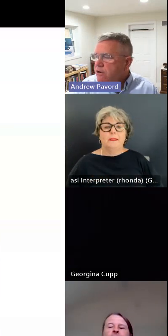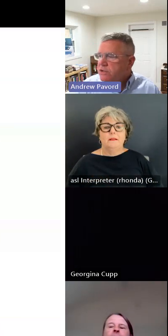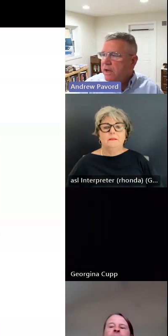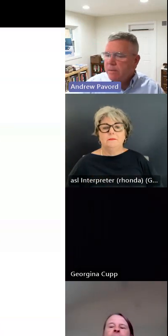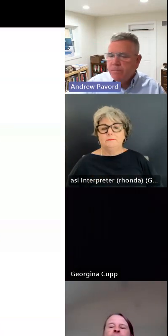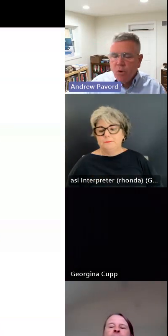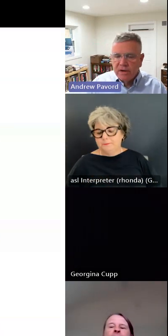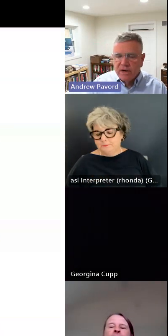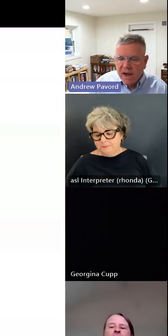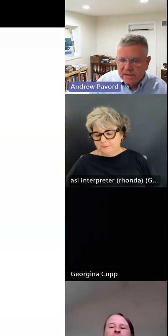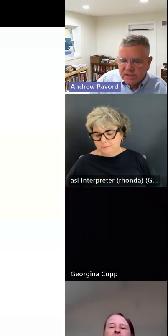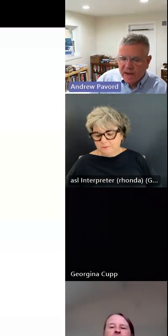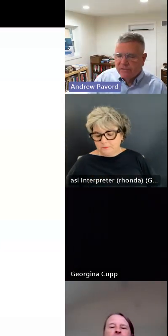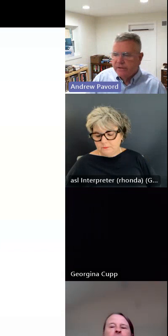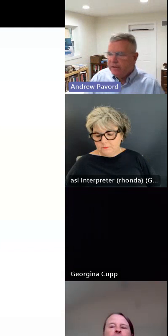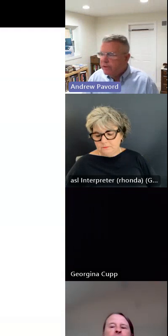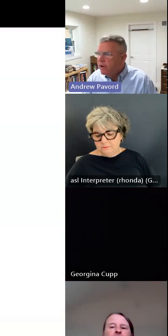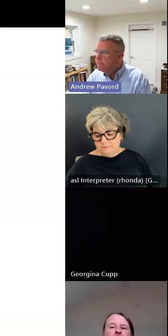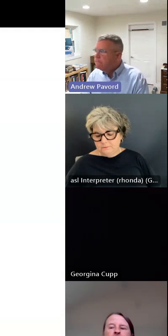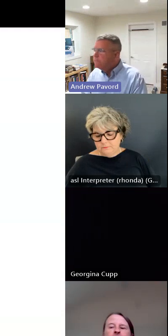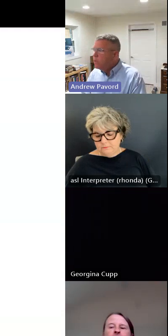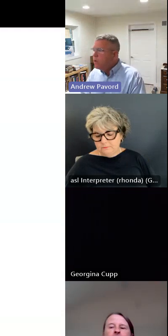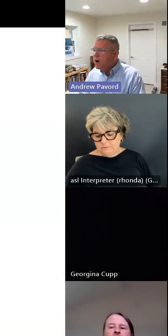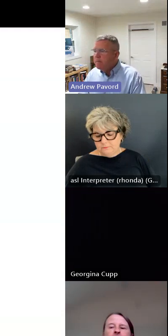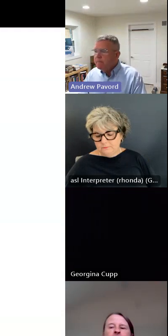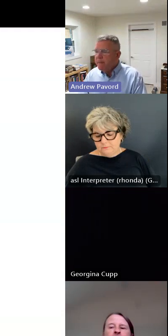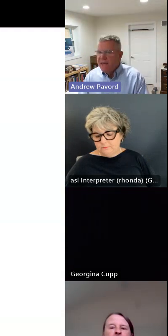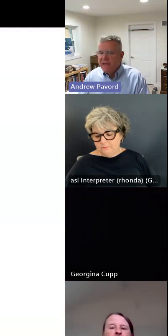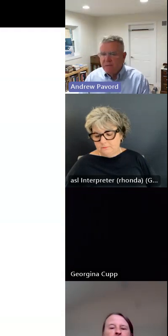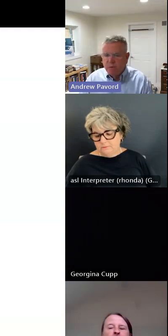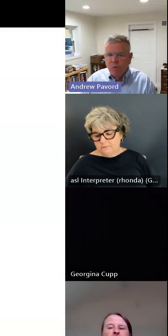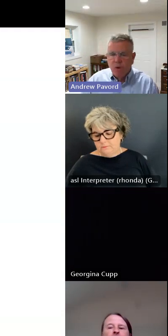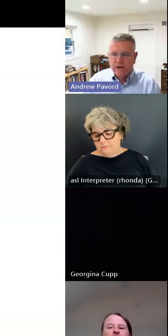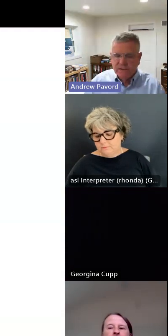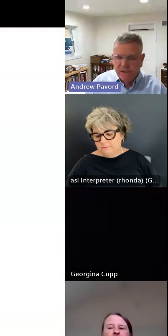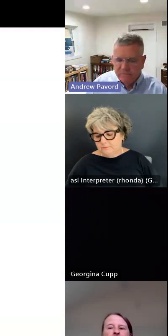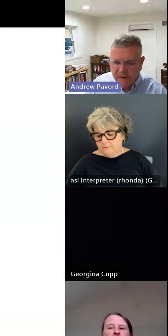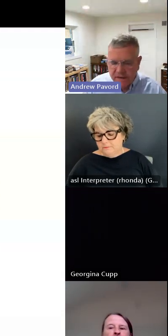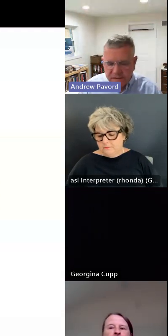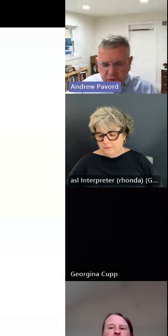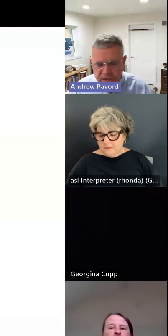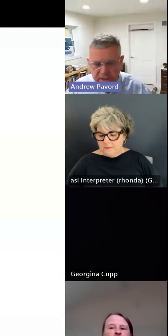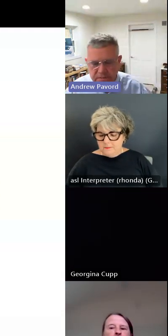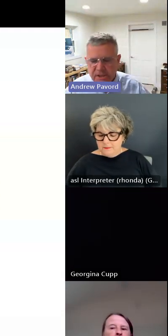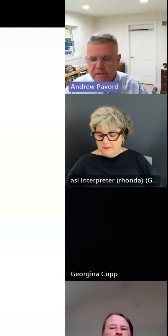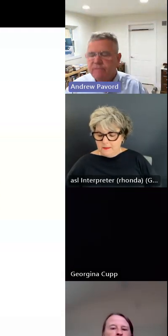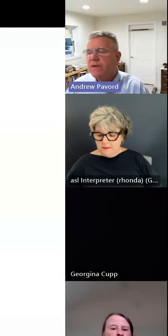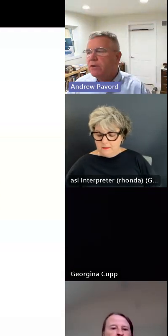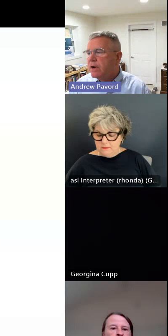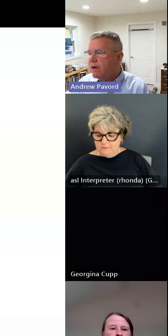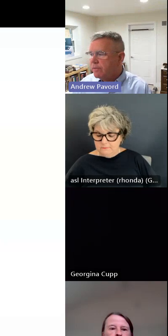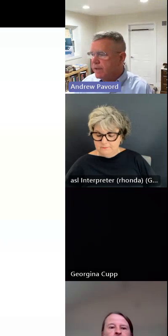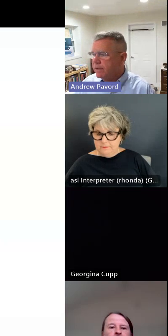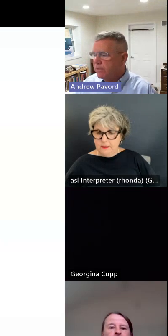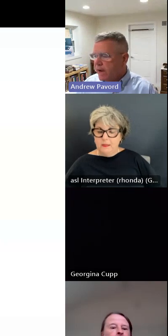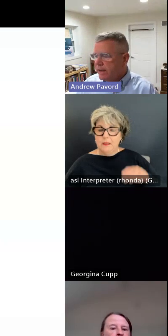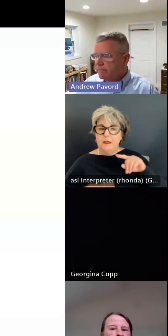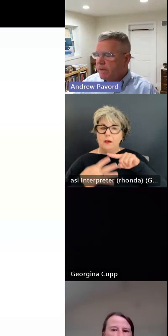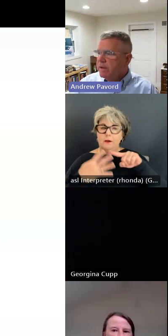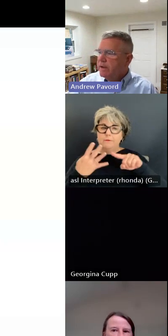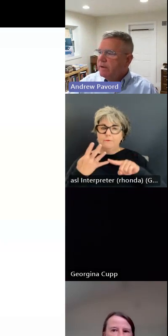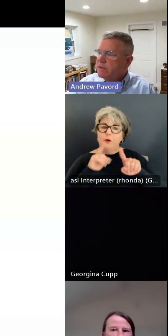So here's an important concept. There are 4 main reports in financial management in the federal